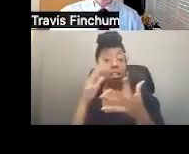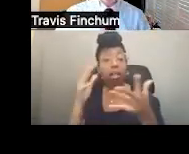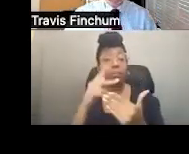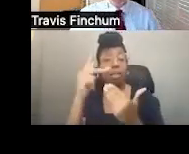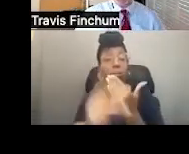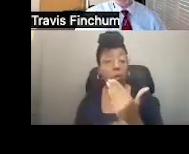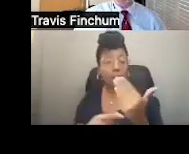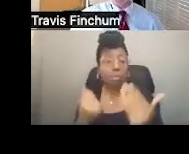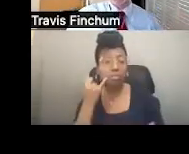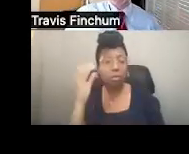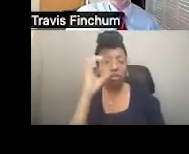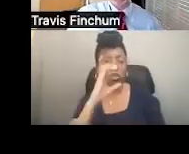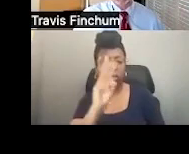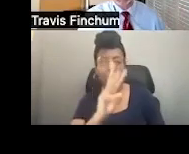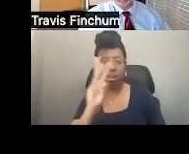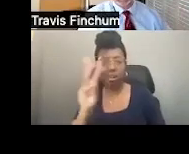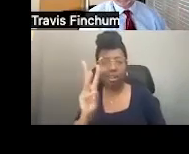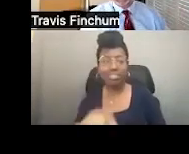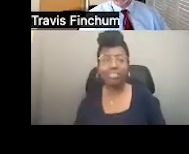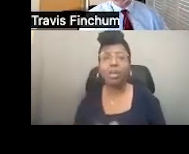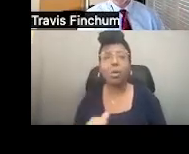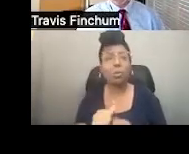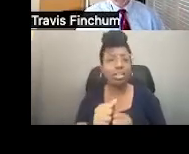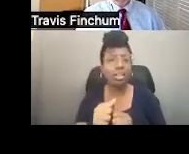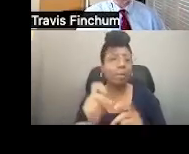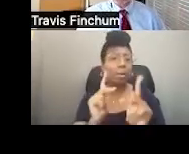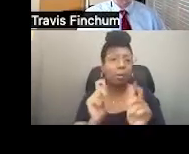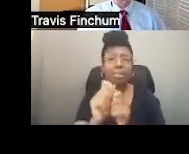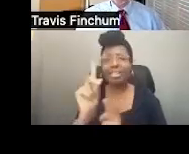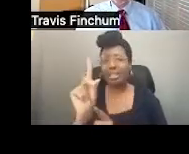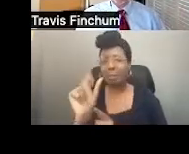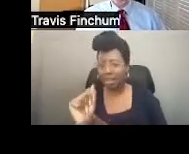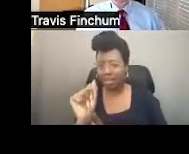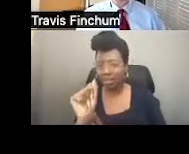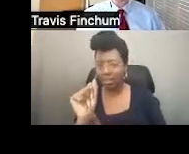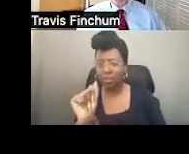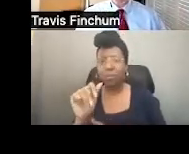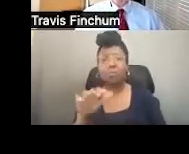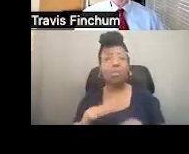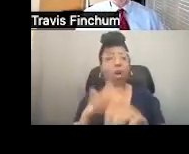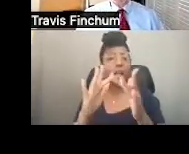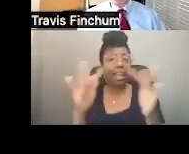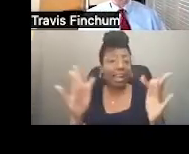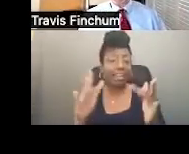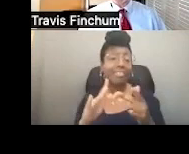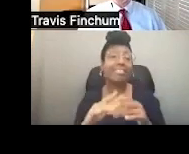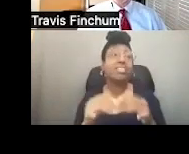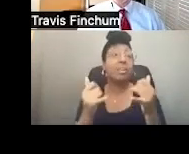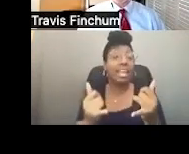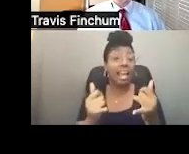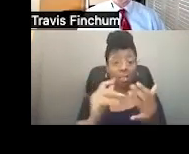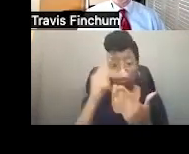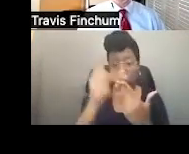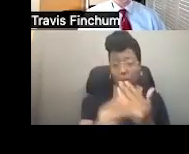searching the Florida Agency for Persons with Disabilities. And the program is currently being called the I-Budget.